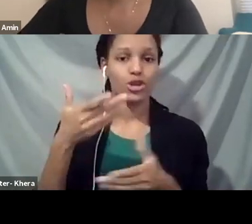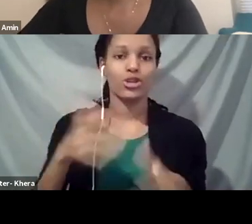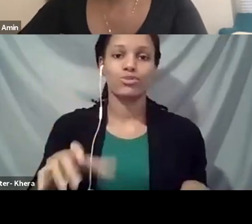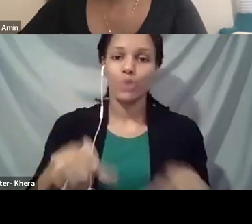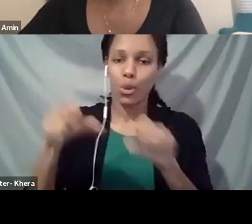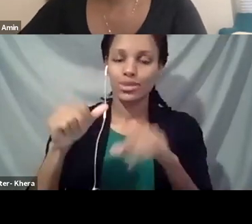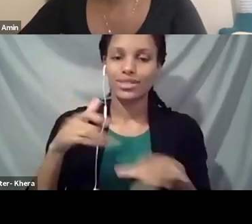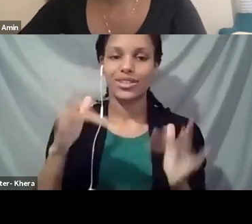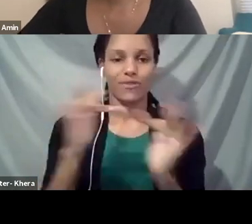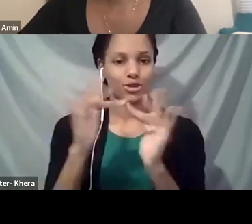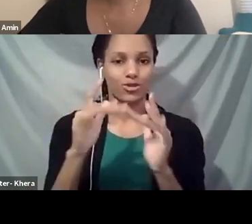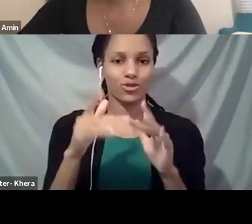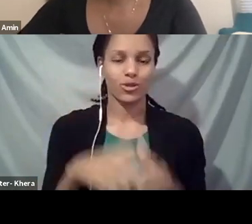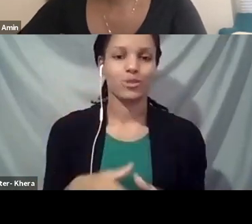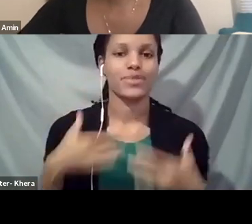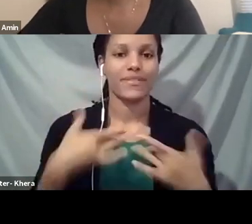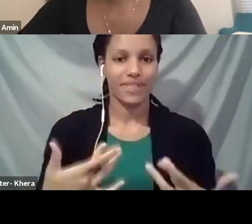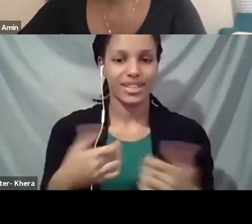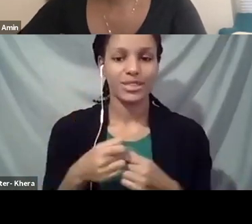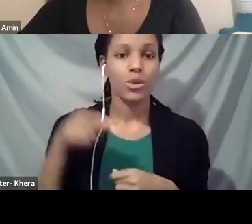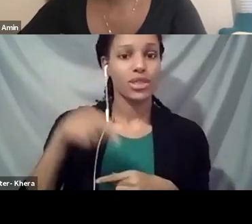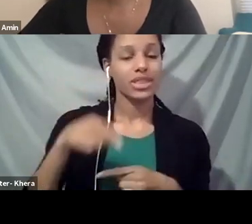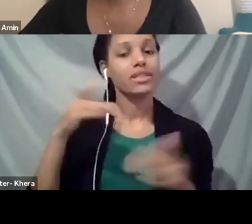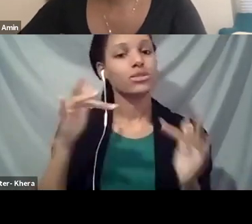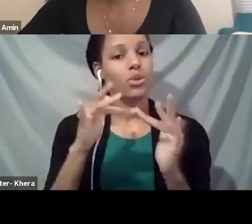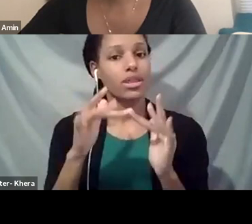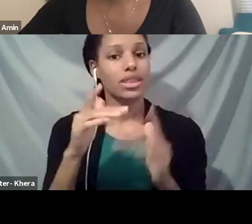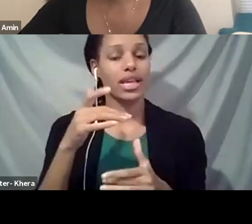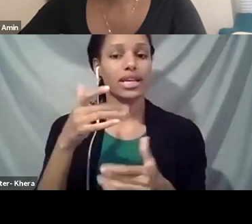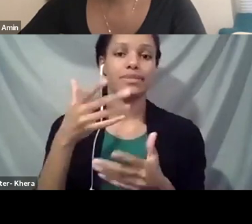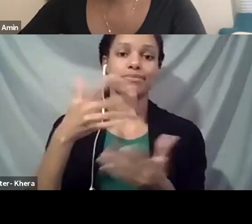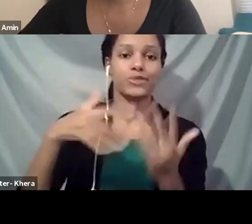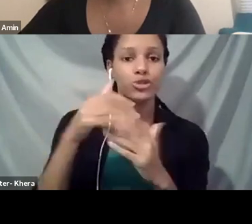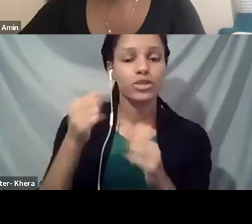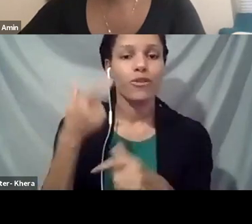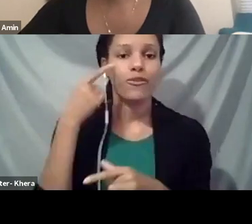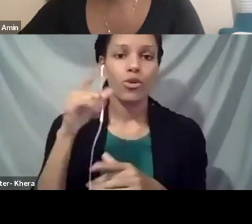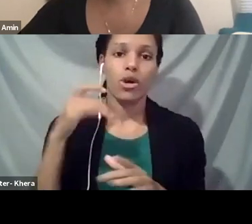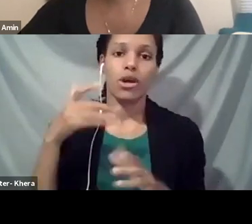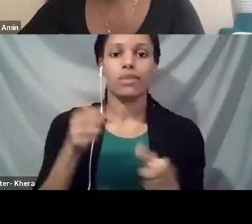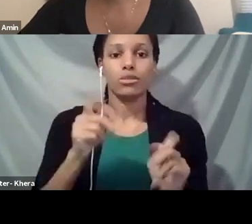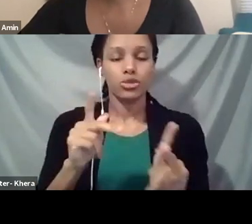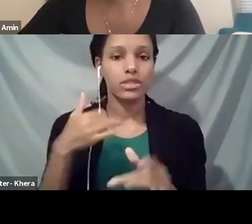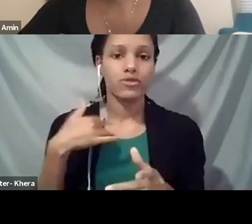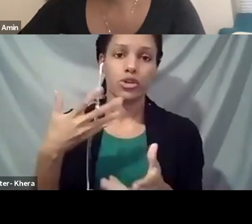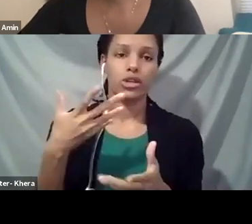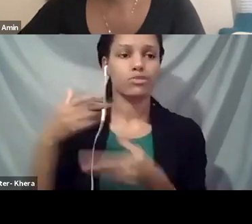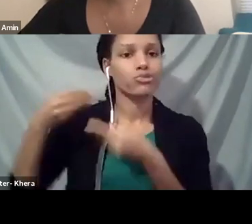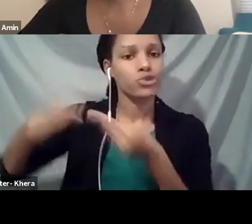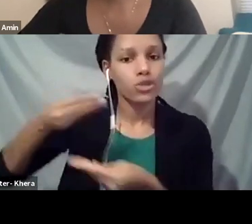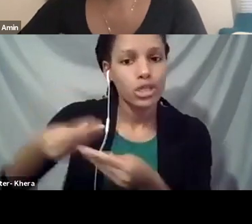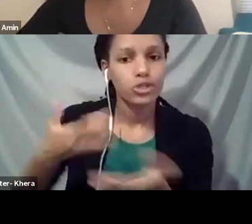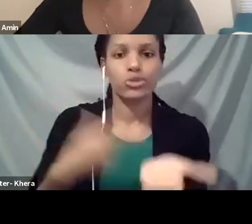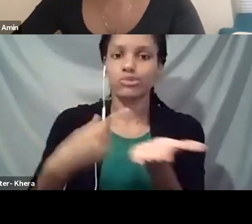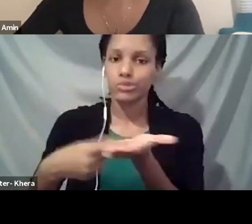This virtual event series came about as a result of a desire to create opportunities for intergenerational dialogue about